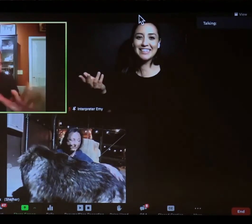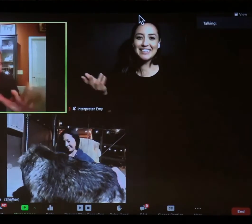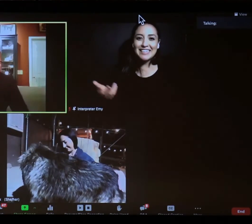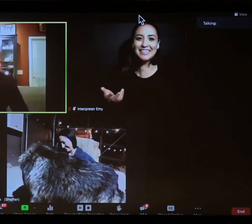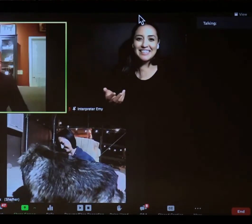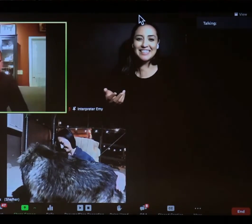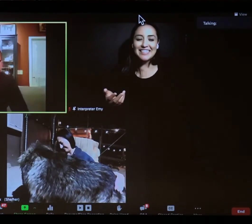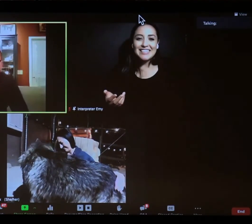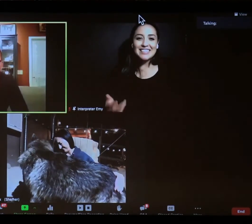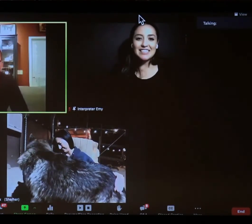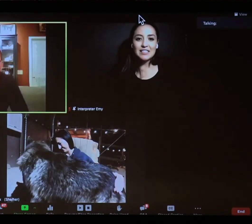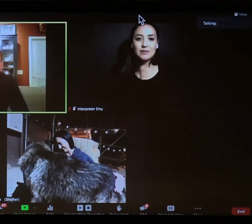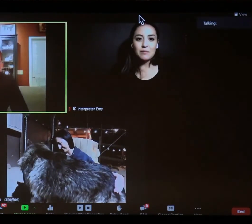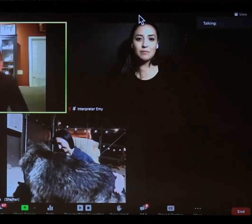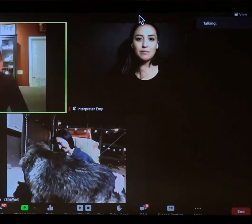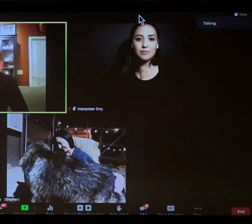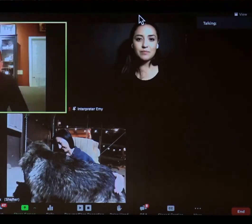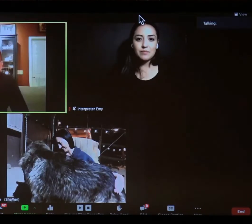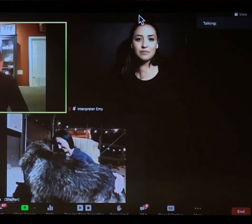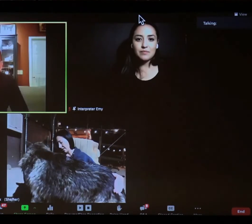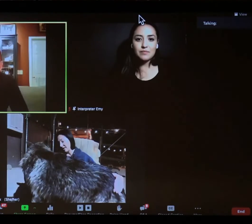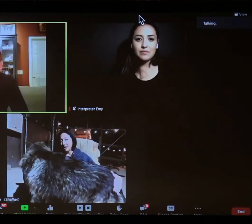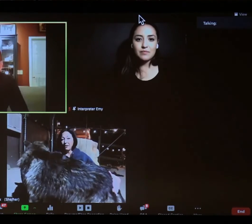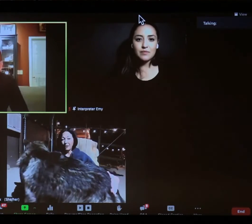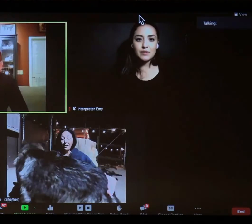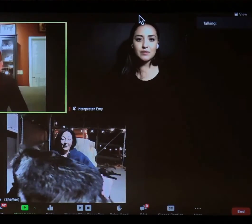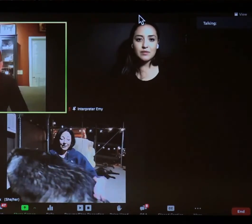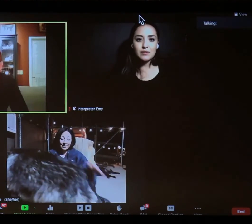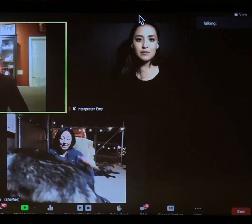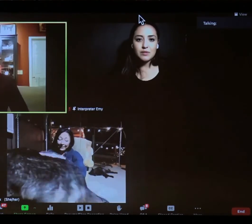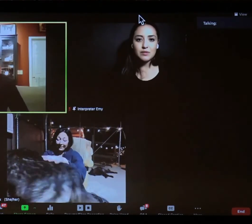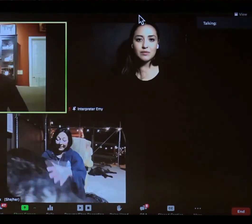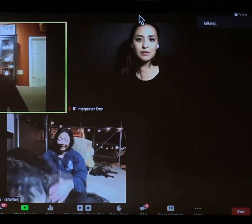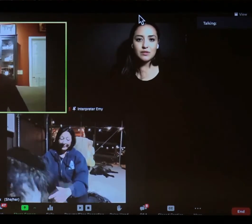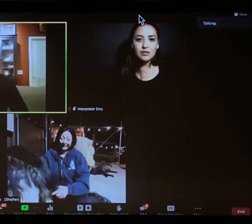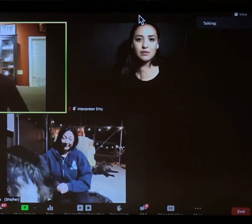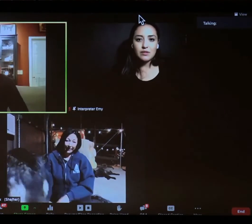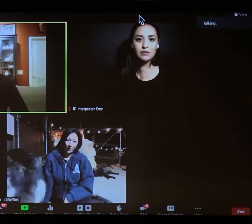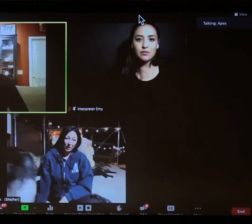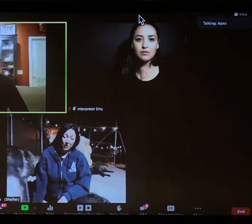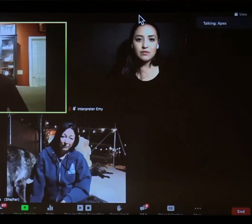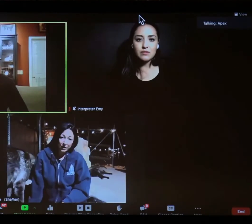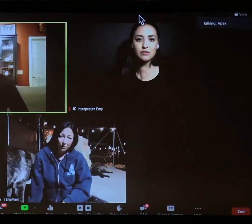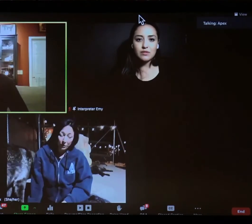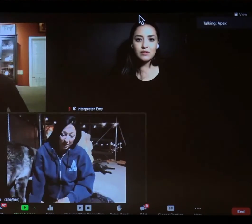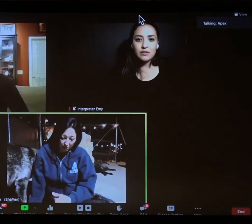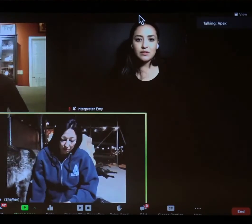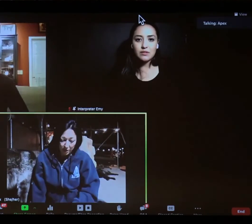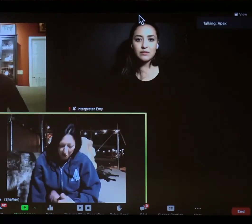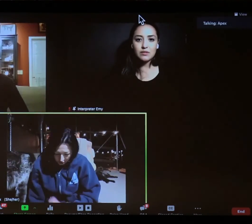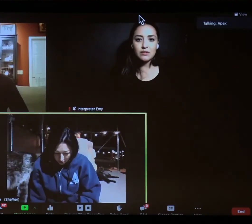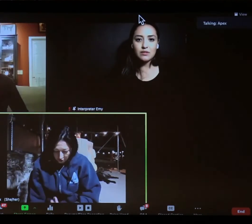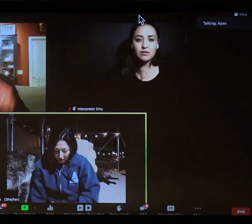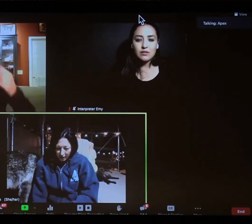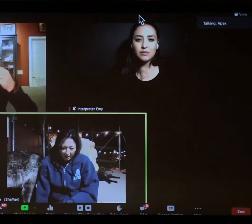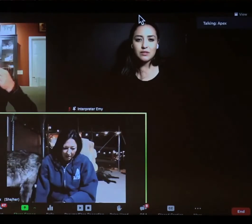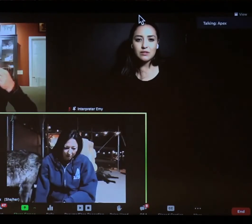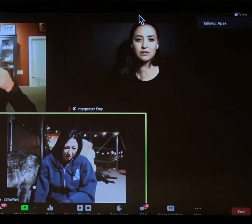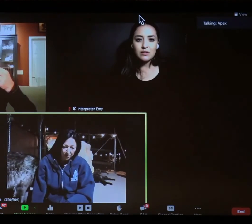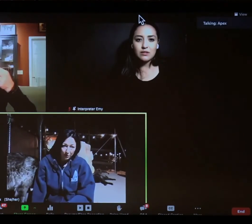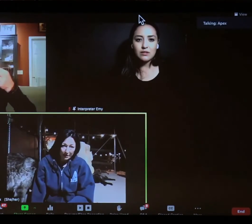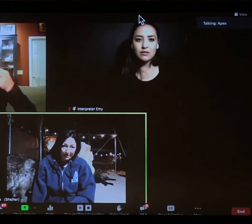conundrum living with these guys. We have another question here. And we